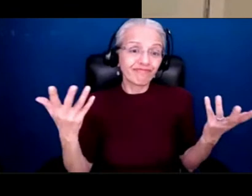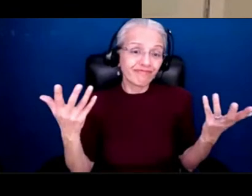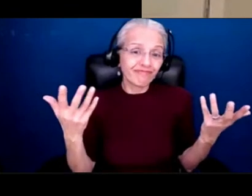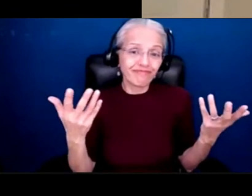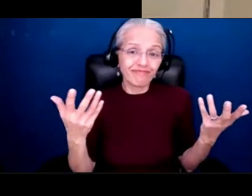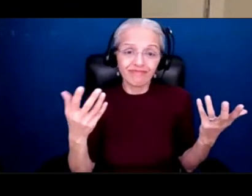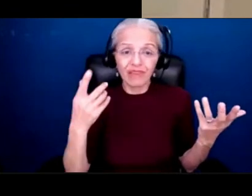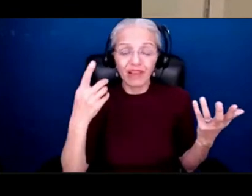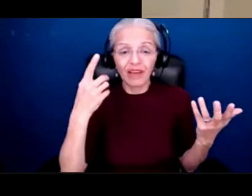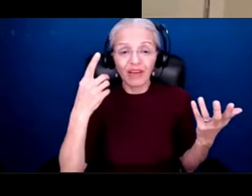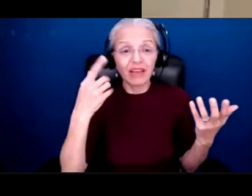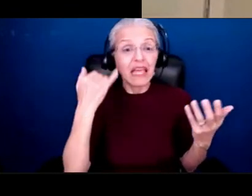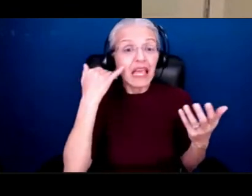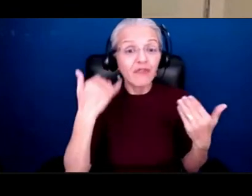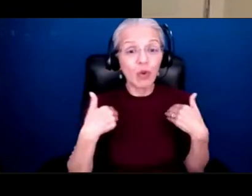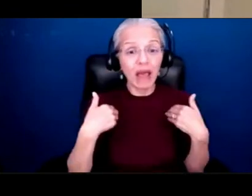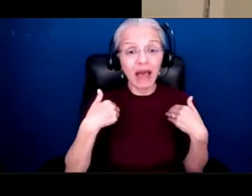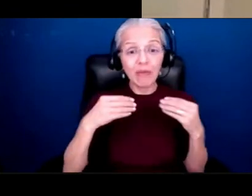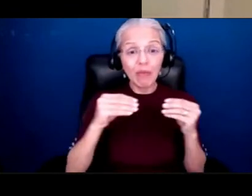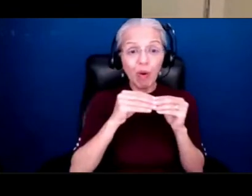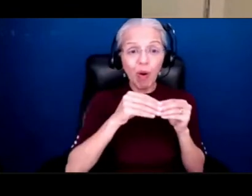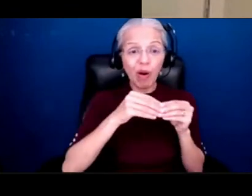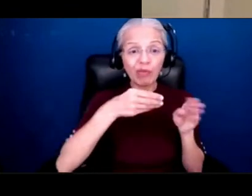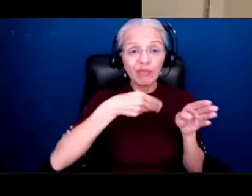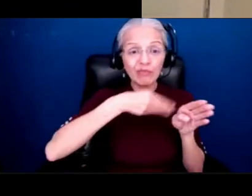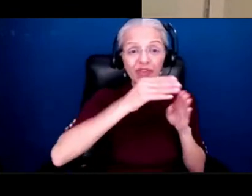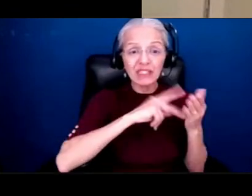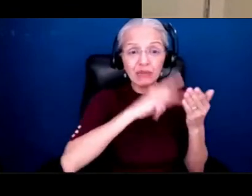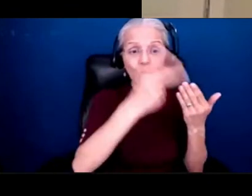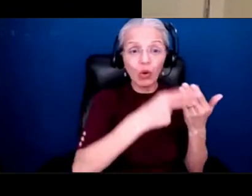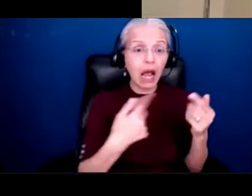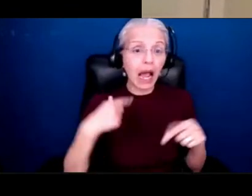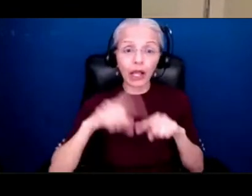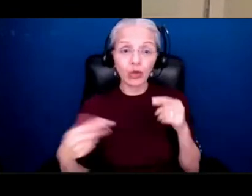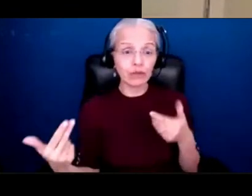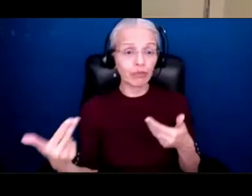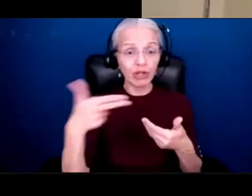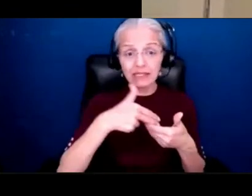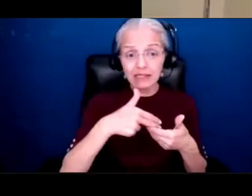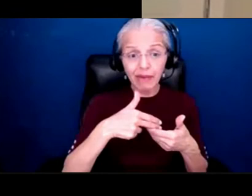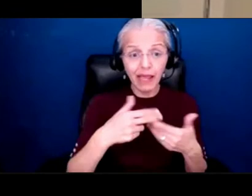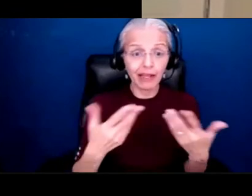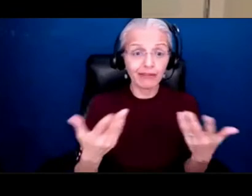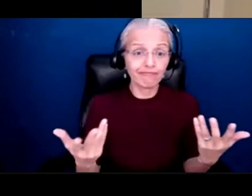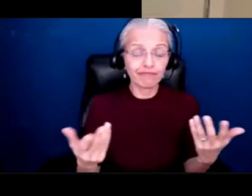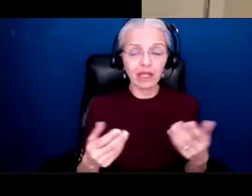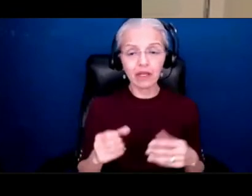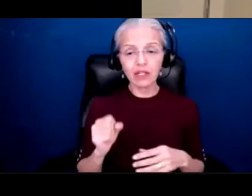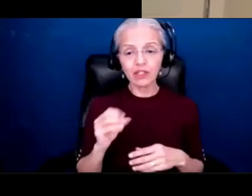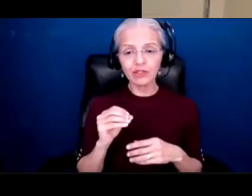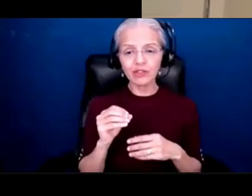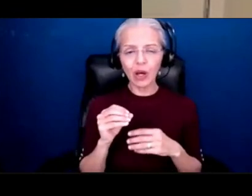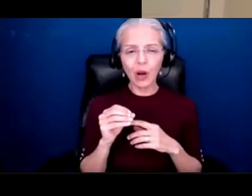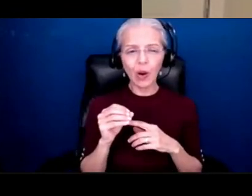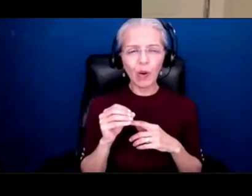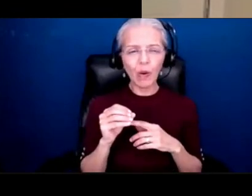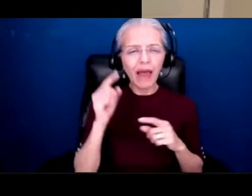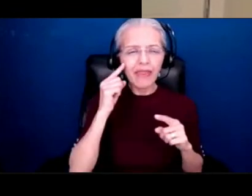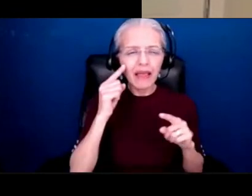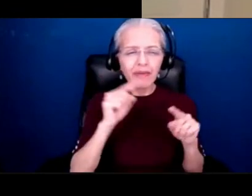virtual programs like this, I wouldn't be able to participate. So did you meet all the different